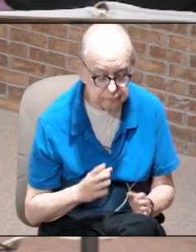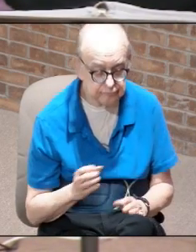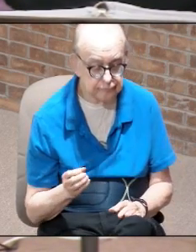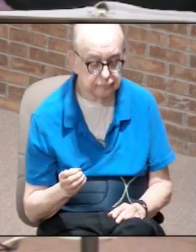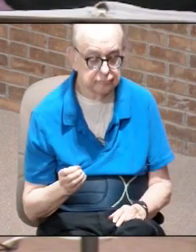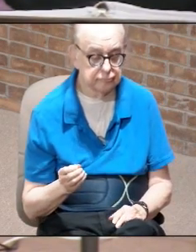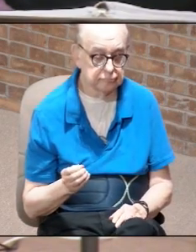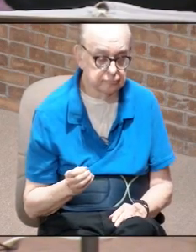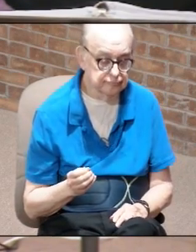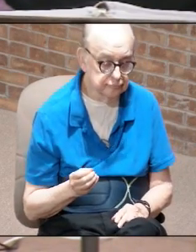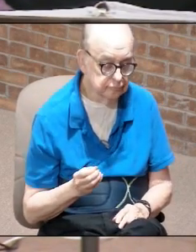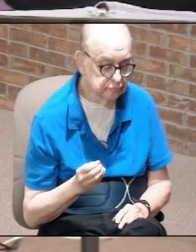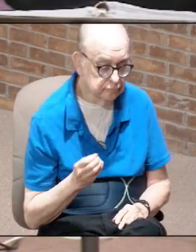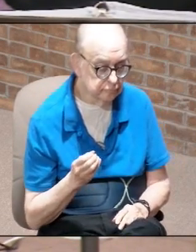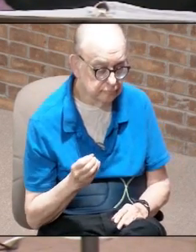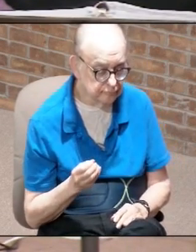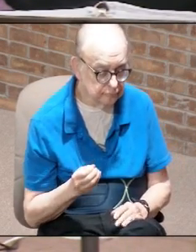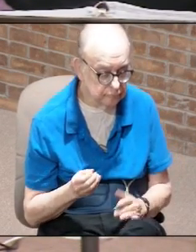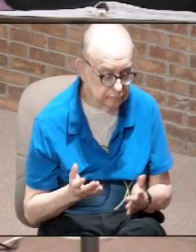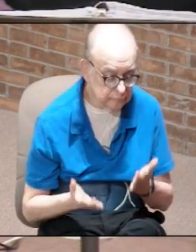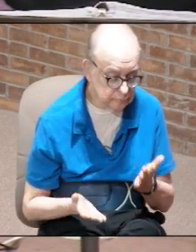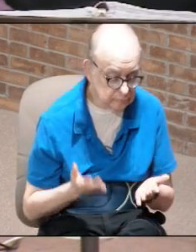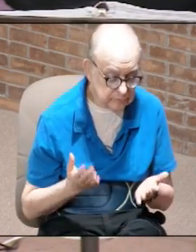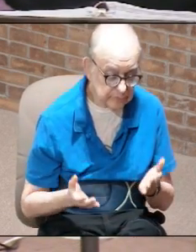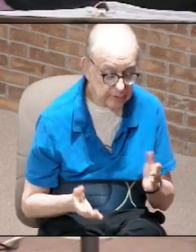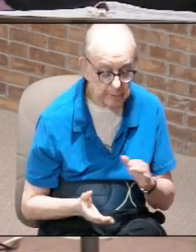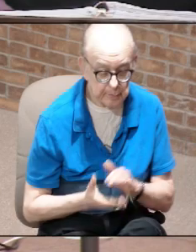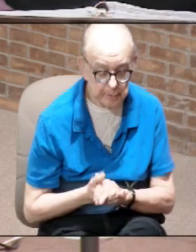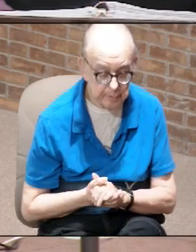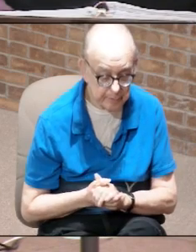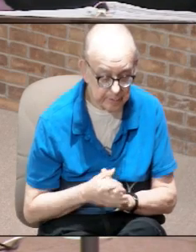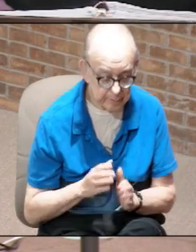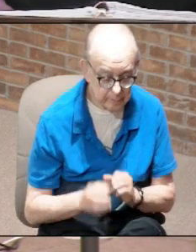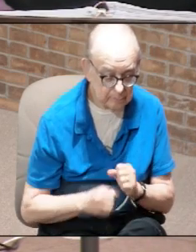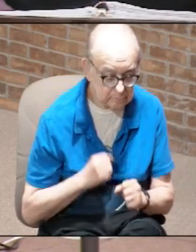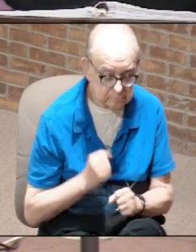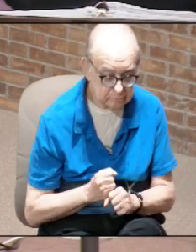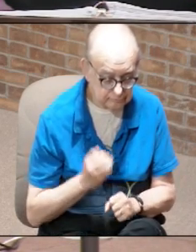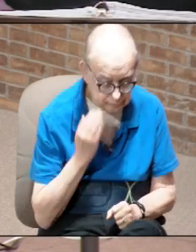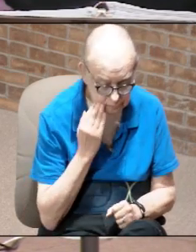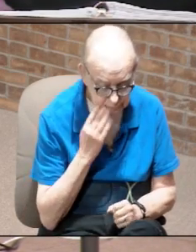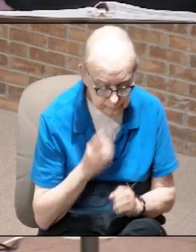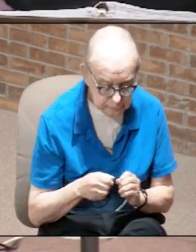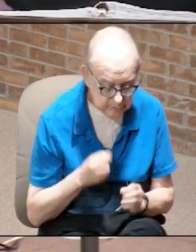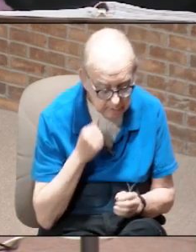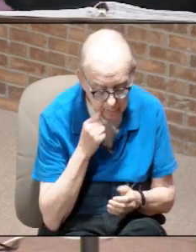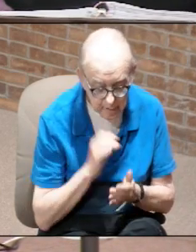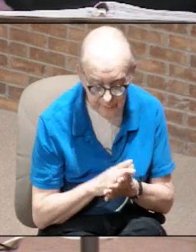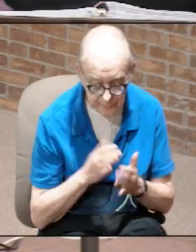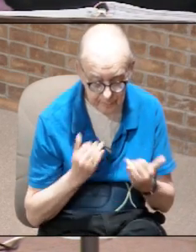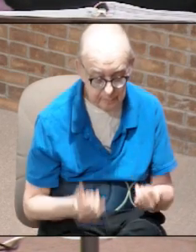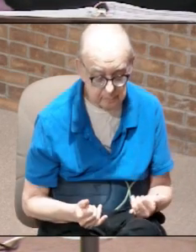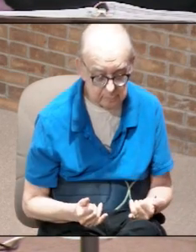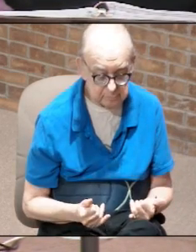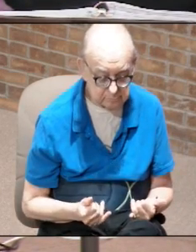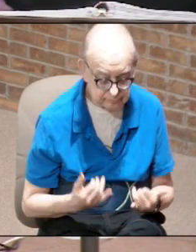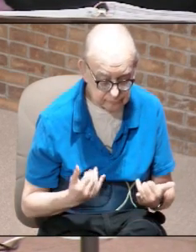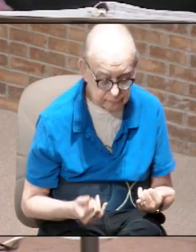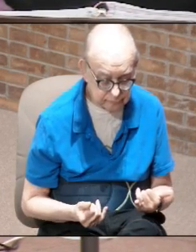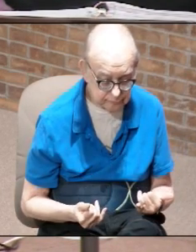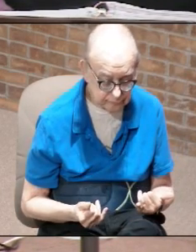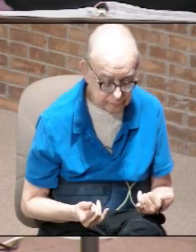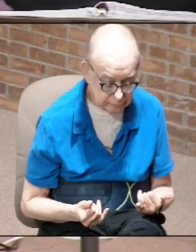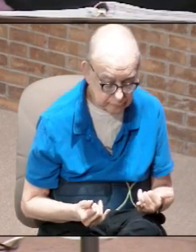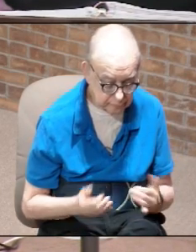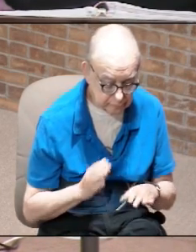And in May, we'll have been married 50 years. I know more about her today than I knew about her when